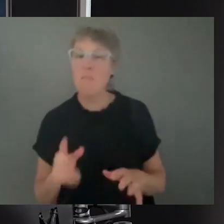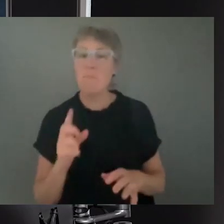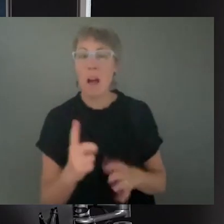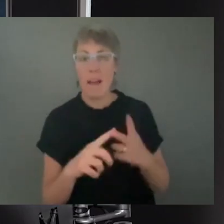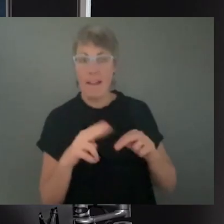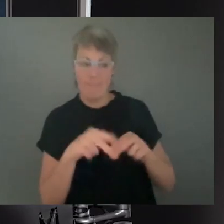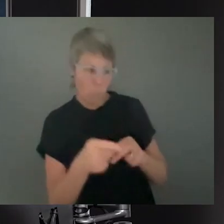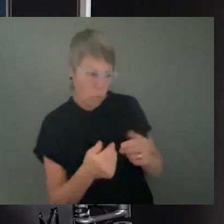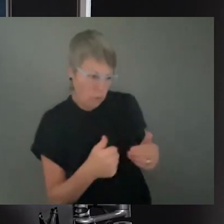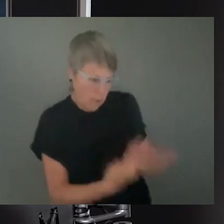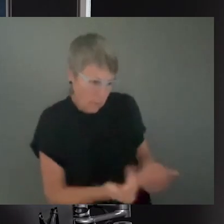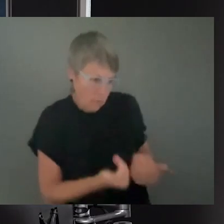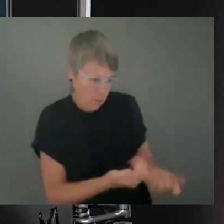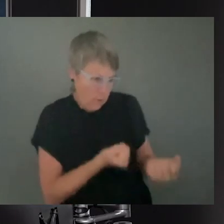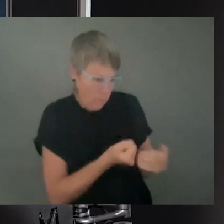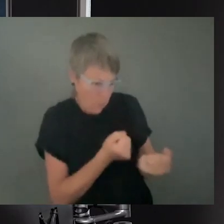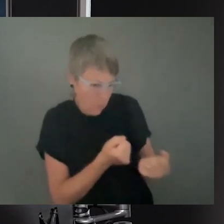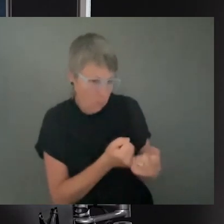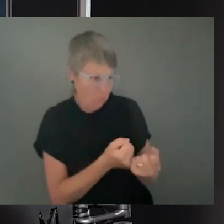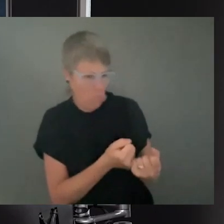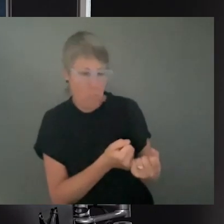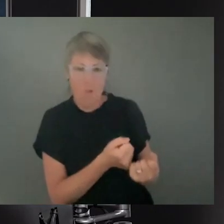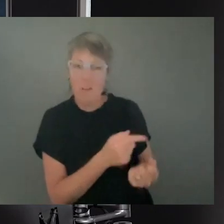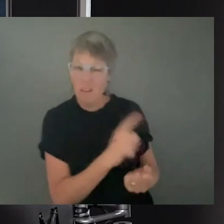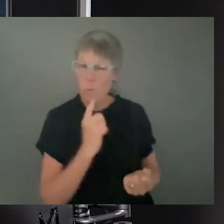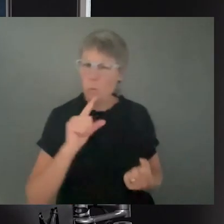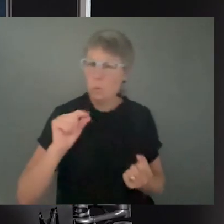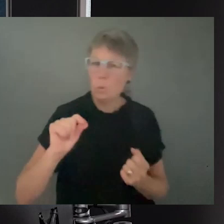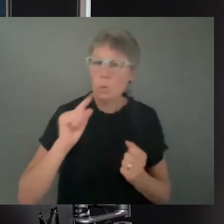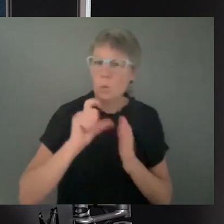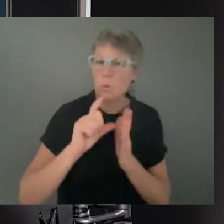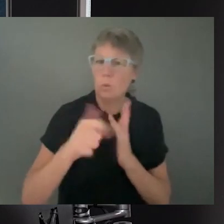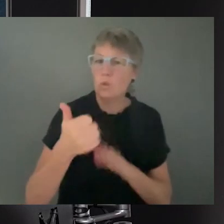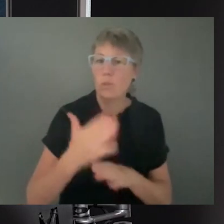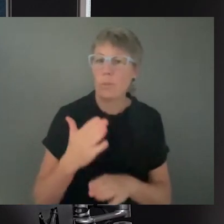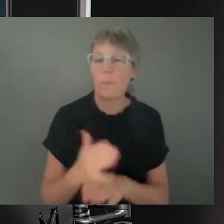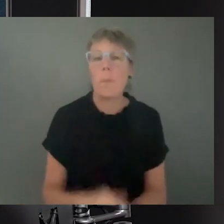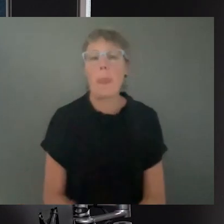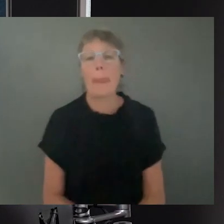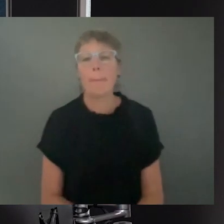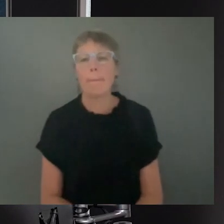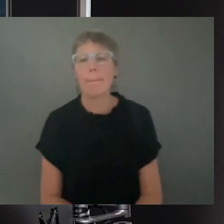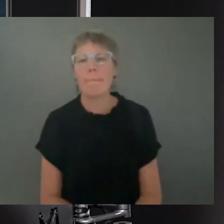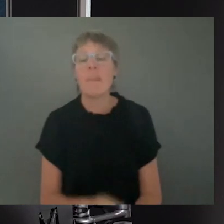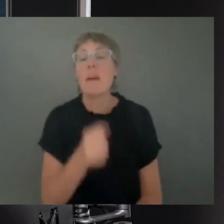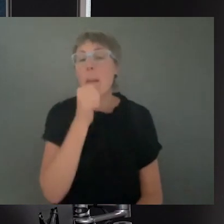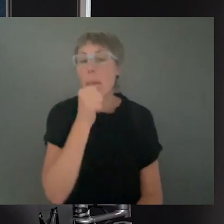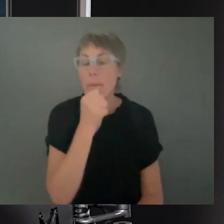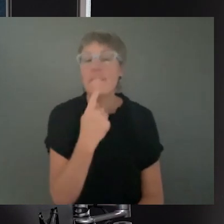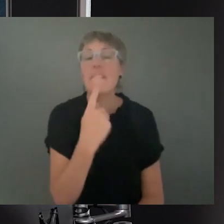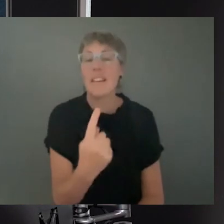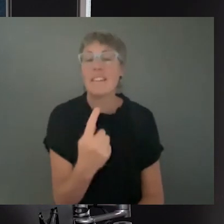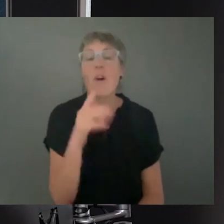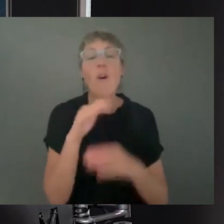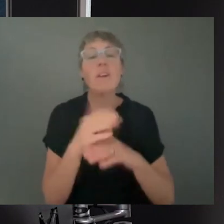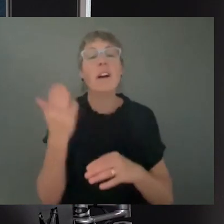the job. A great comment there. We got another message. We were talking earlier about the cafe situation. Joe from